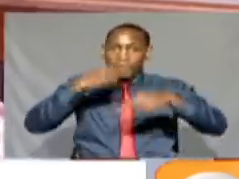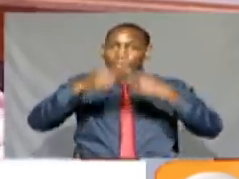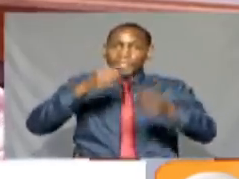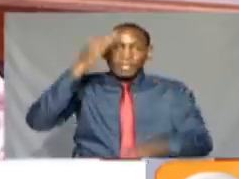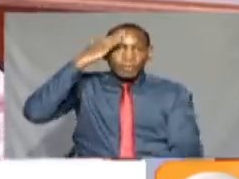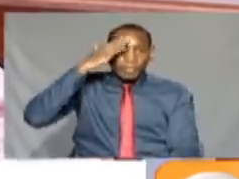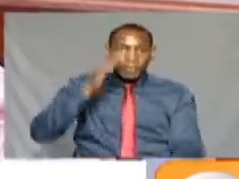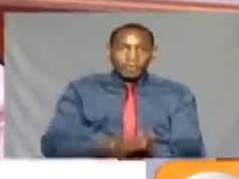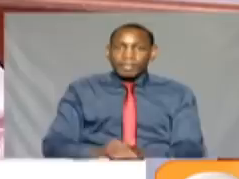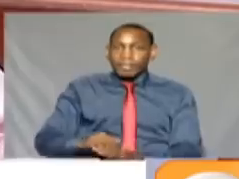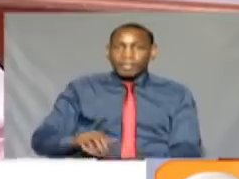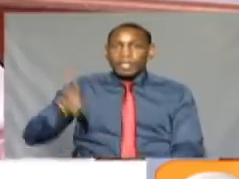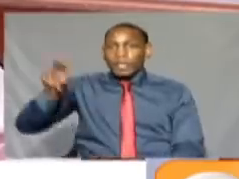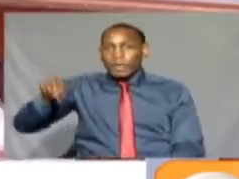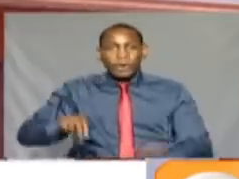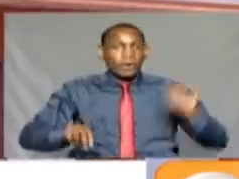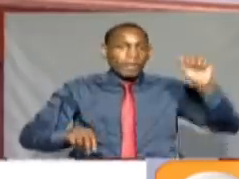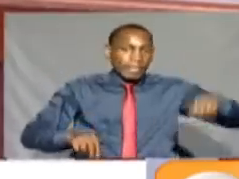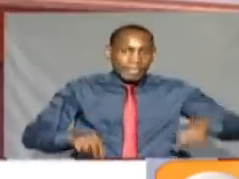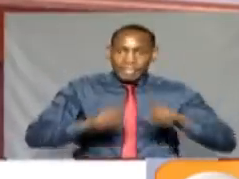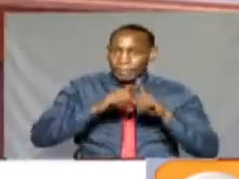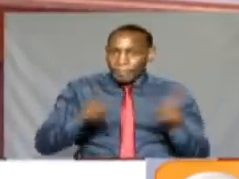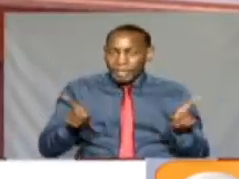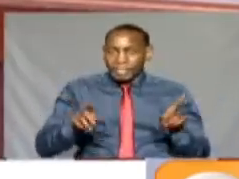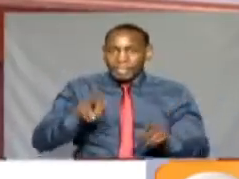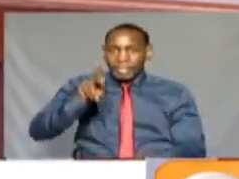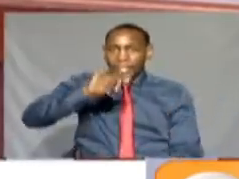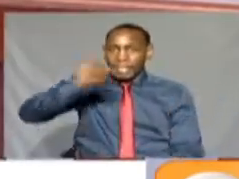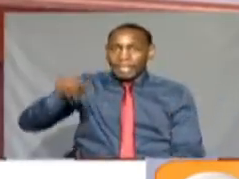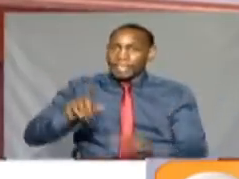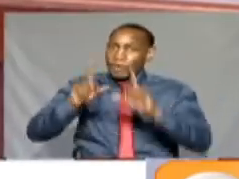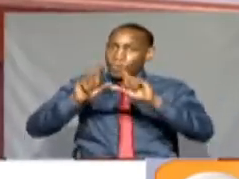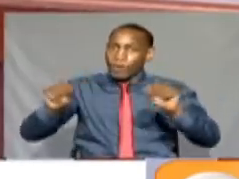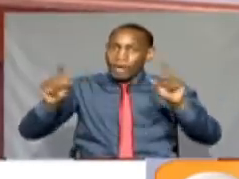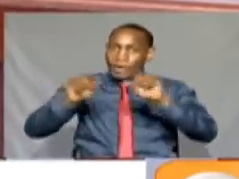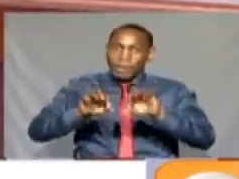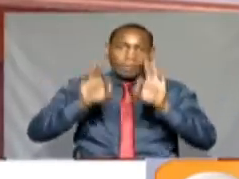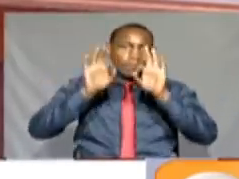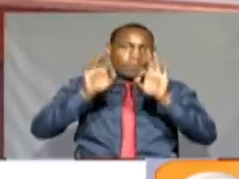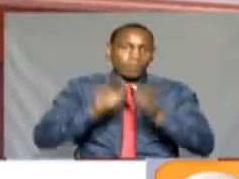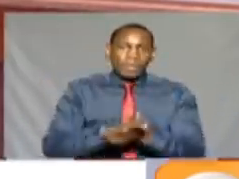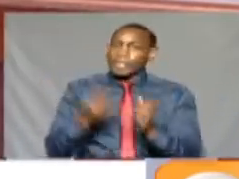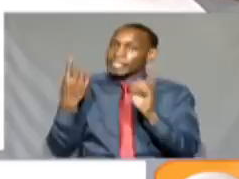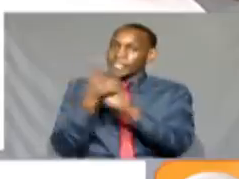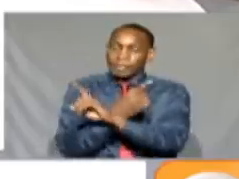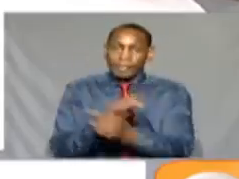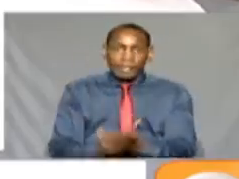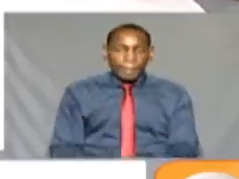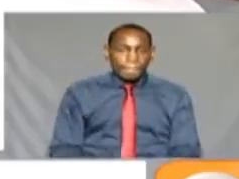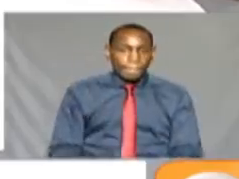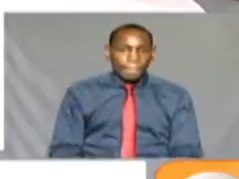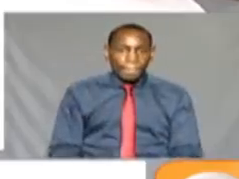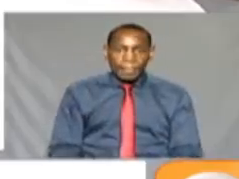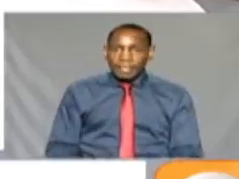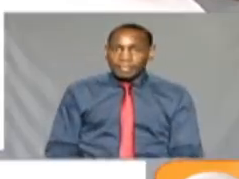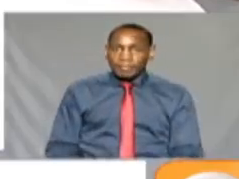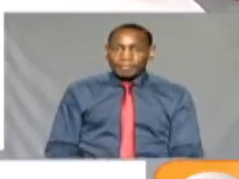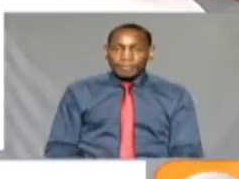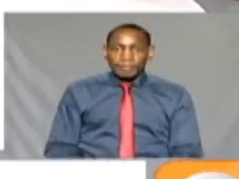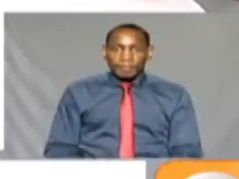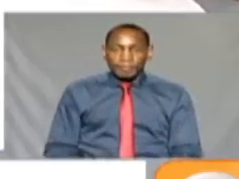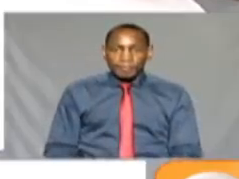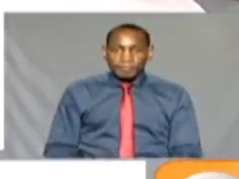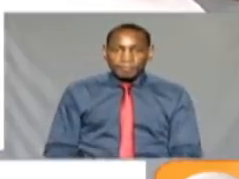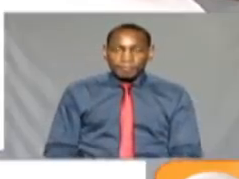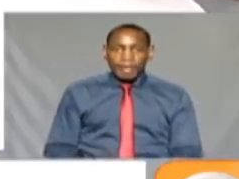No, yes. By the way. But for the KJ, how you delivered that one, was another level. Speaking of KJ. Do you have it? Yeah. Do you have that mene three?